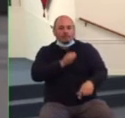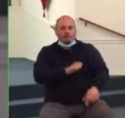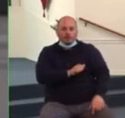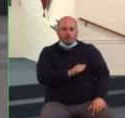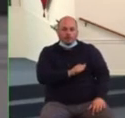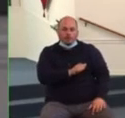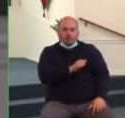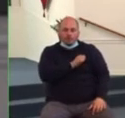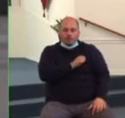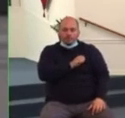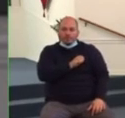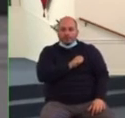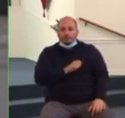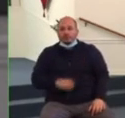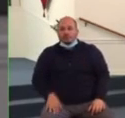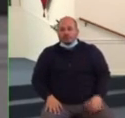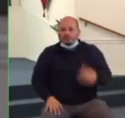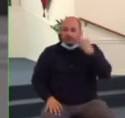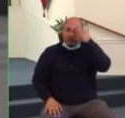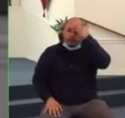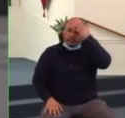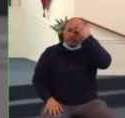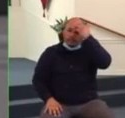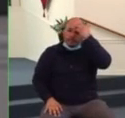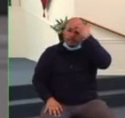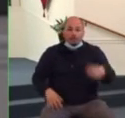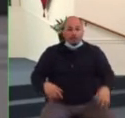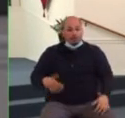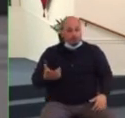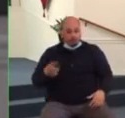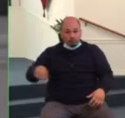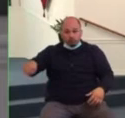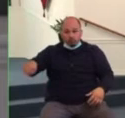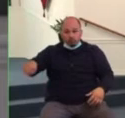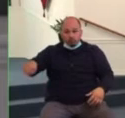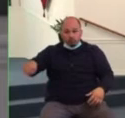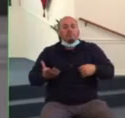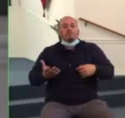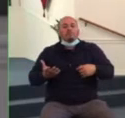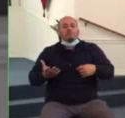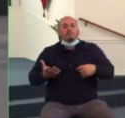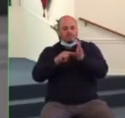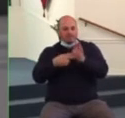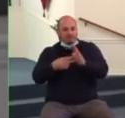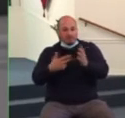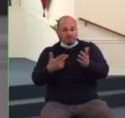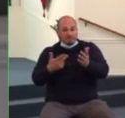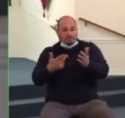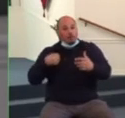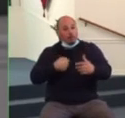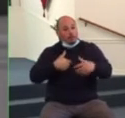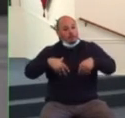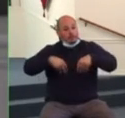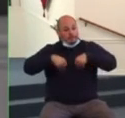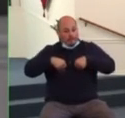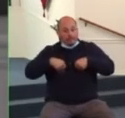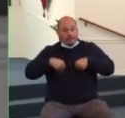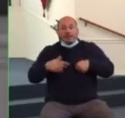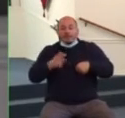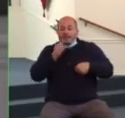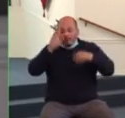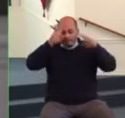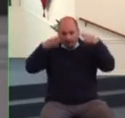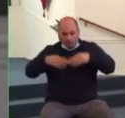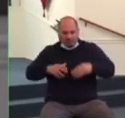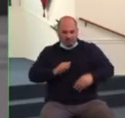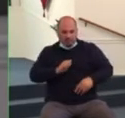selflessness that Jesus was trying to teach to his disciples in these texts, If we can absorb the shock of recognizing